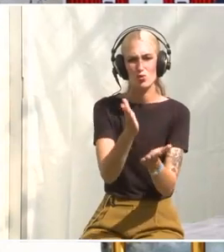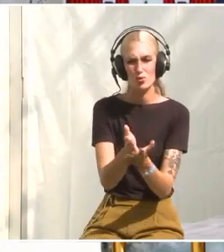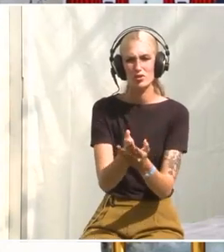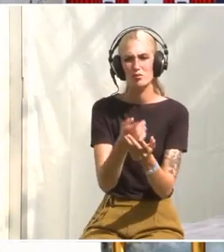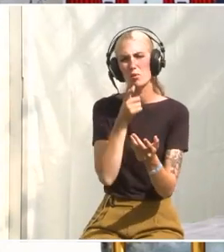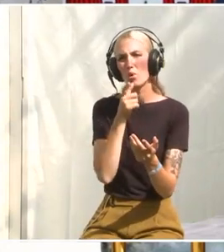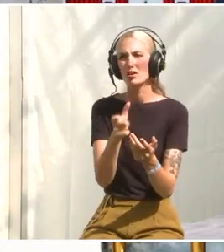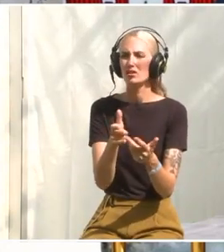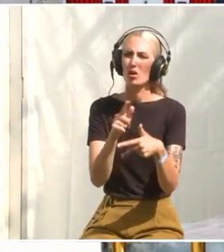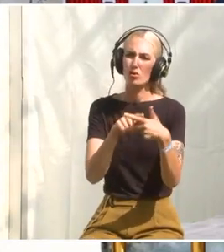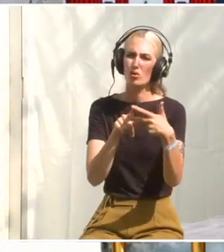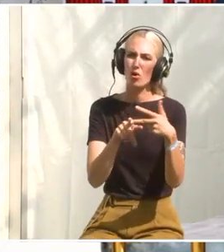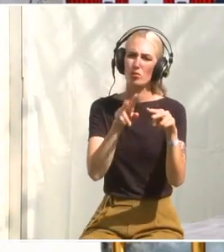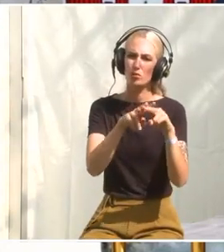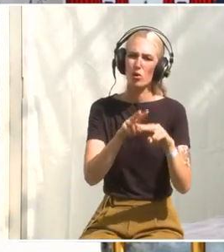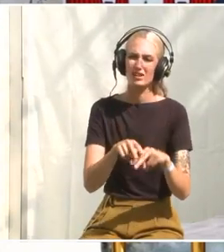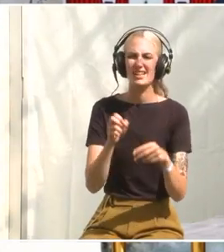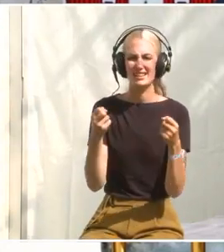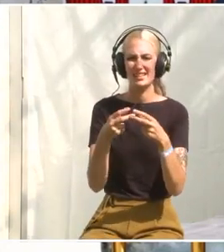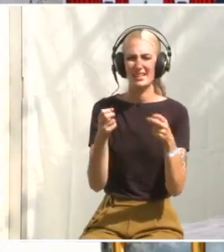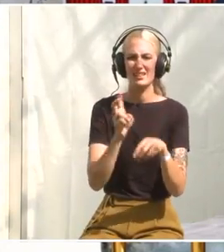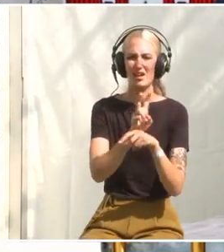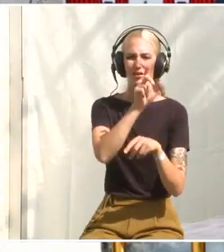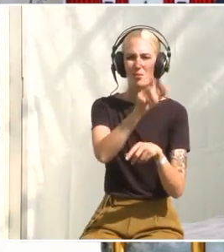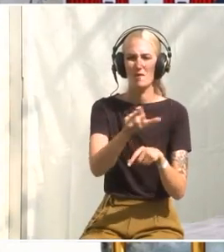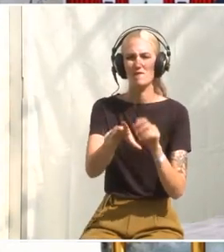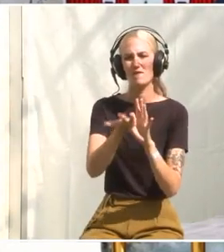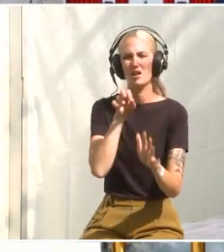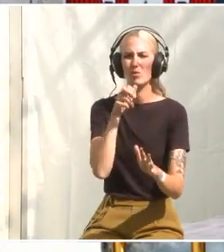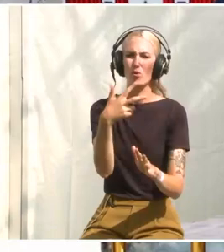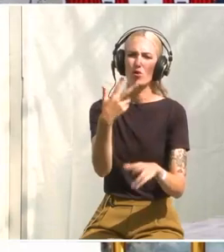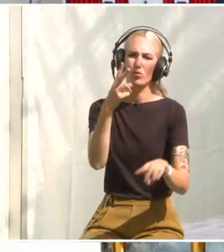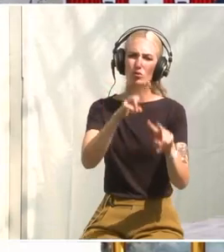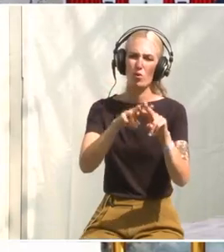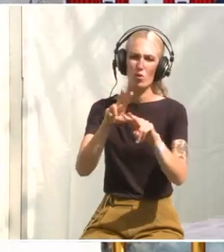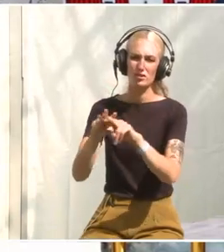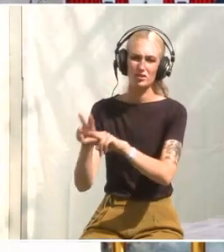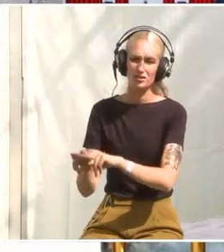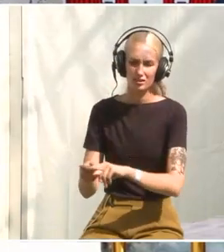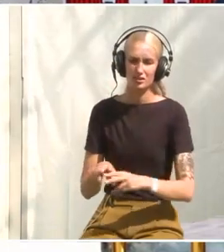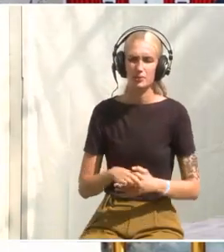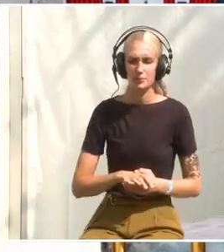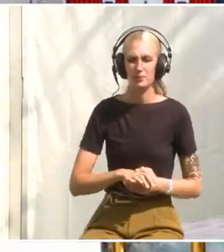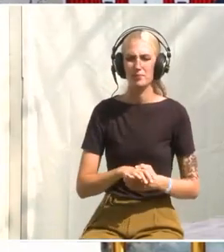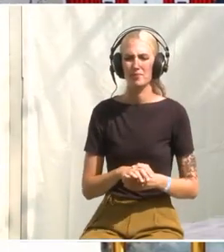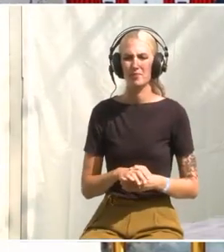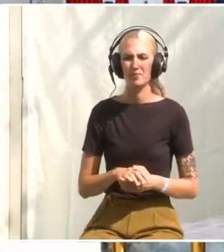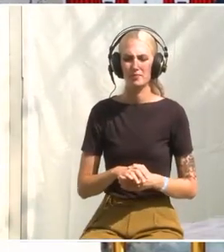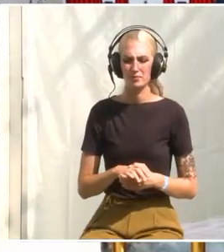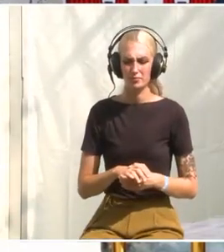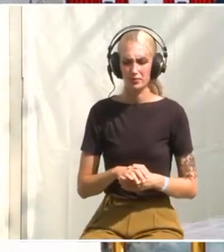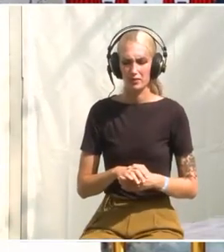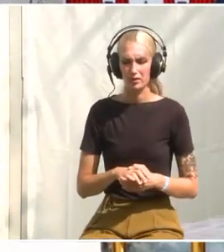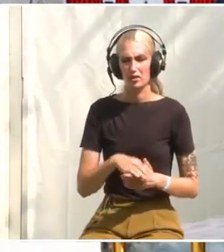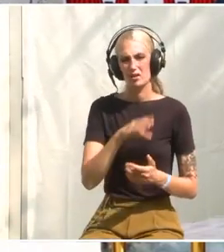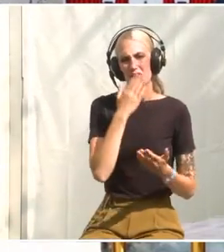of destinations digital nomads choose. So there are still digital nomad hubs. So these are where kind of, I mentioned